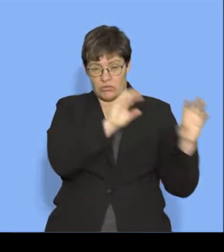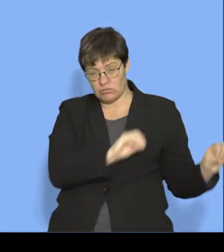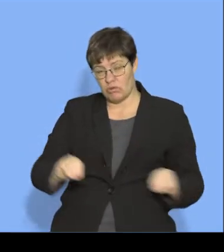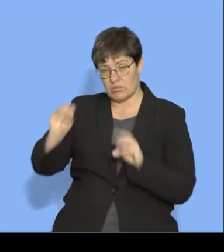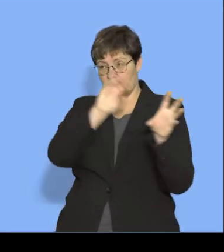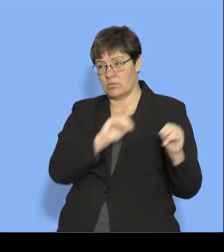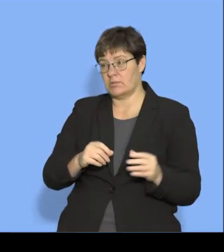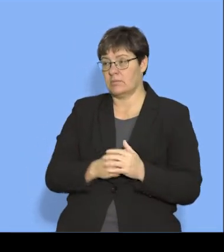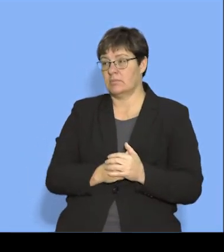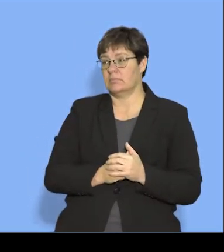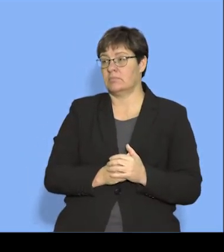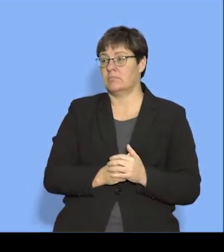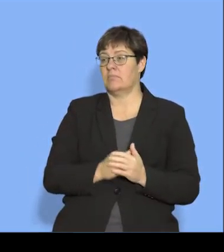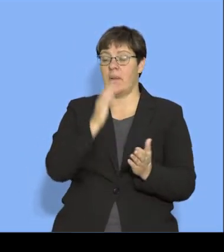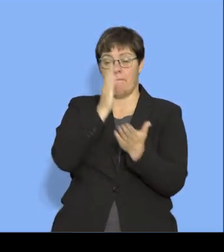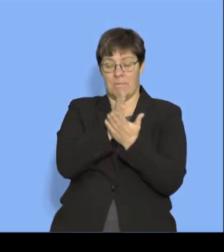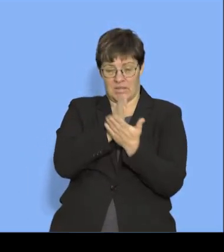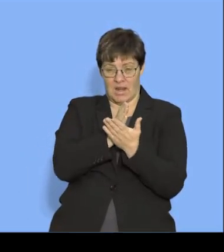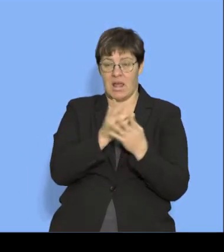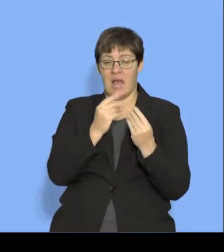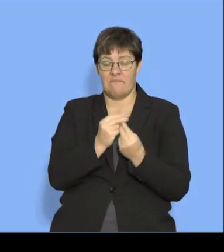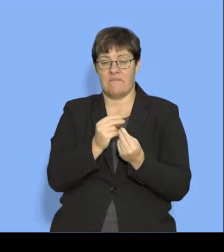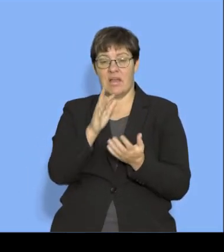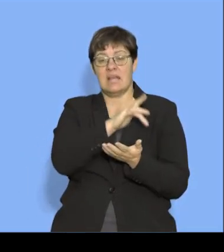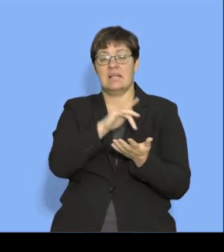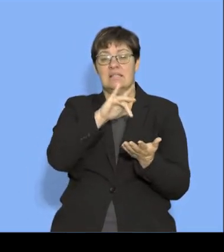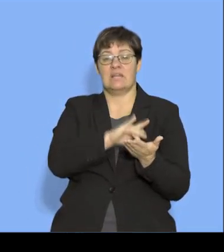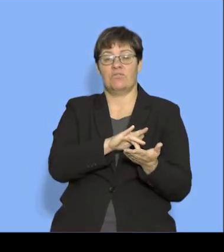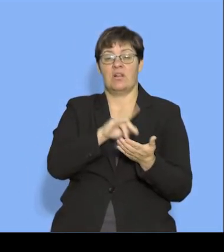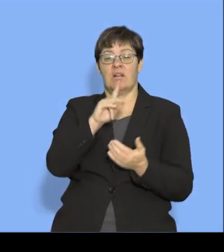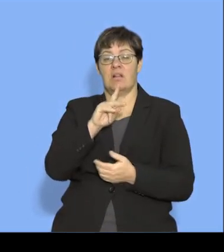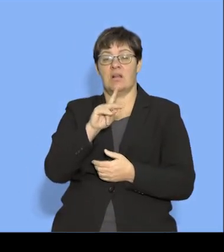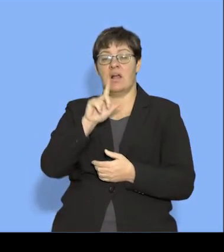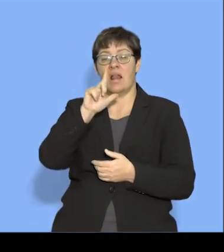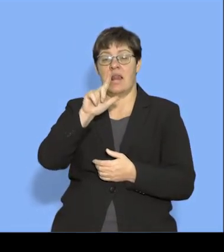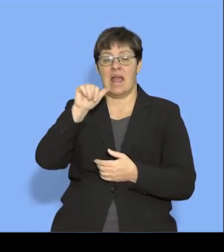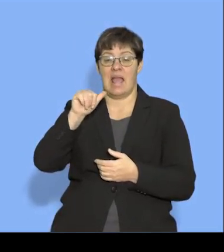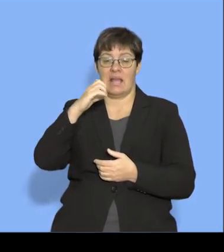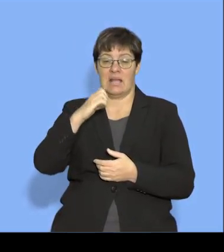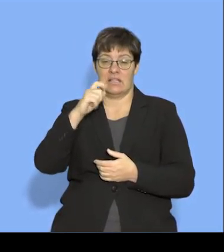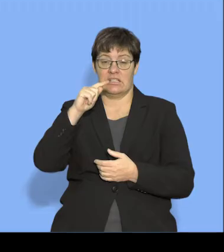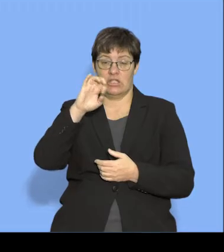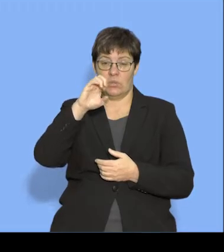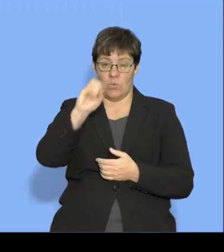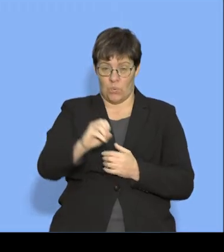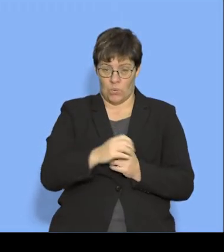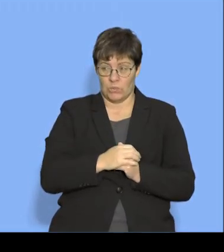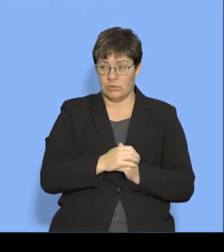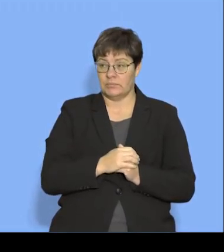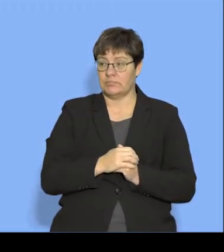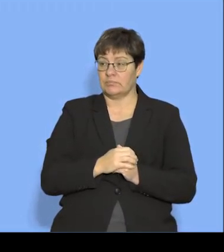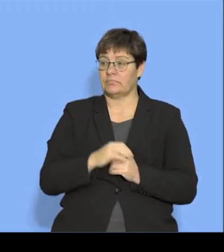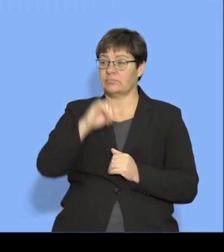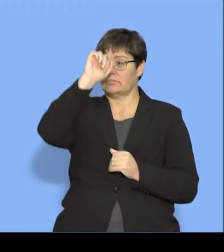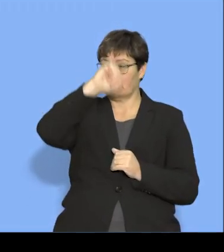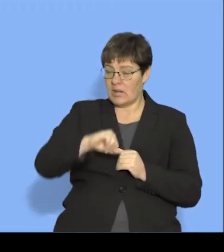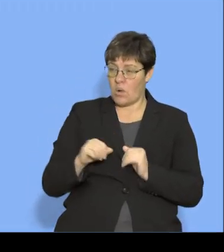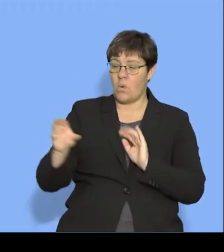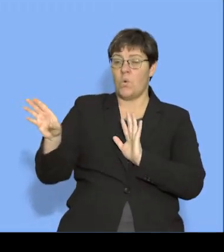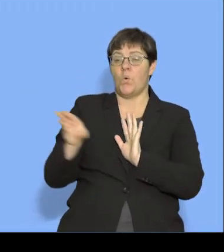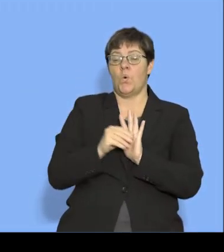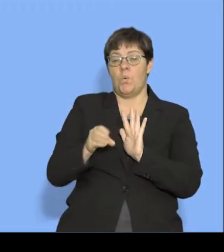efficiently away. Right in the middle, we have a central vessel called the lacteal, and that lacteal efficiently